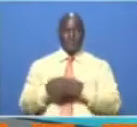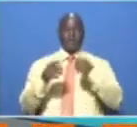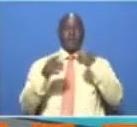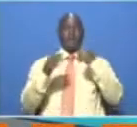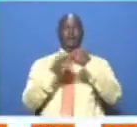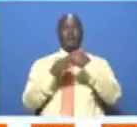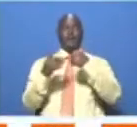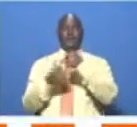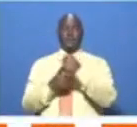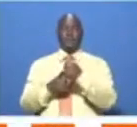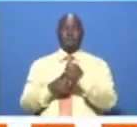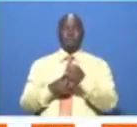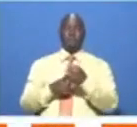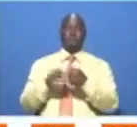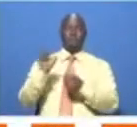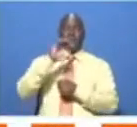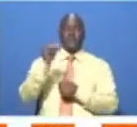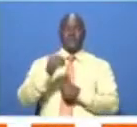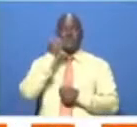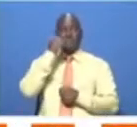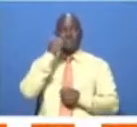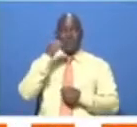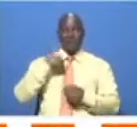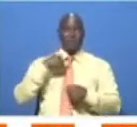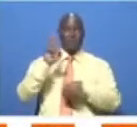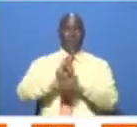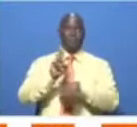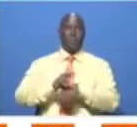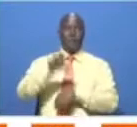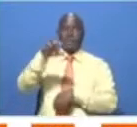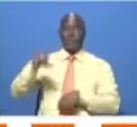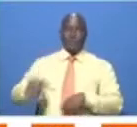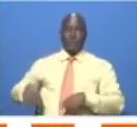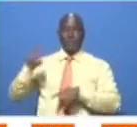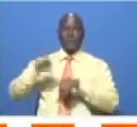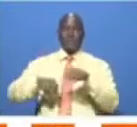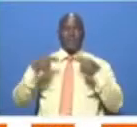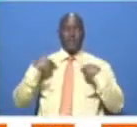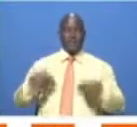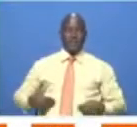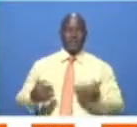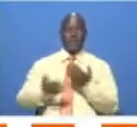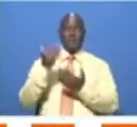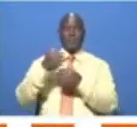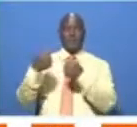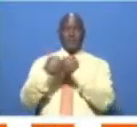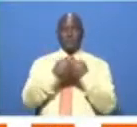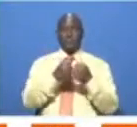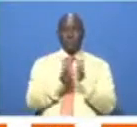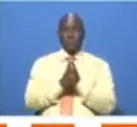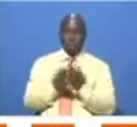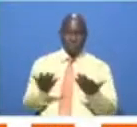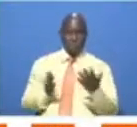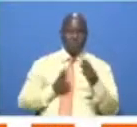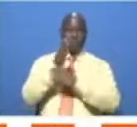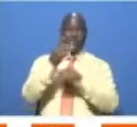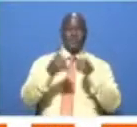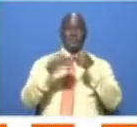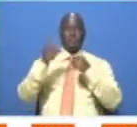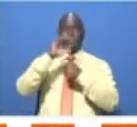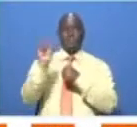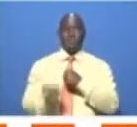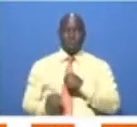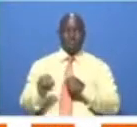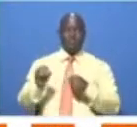86% of patients in Lamu County spend more on transport than on health care. The challenges accounting for over 60%